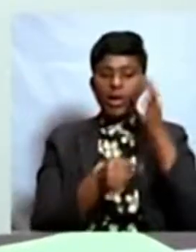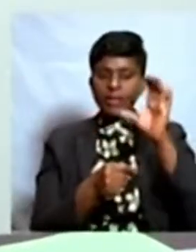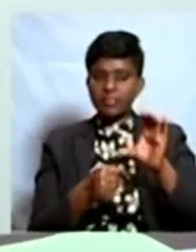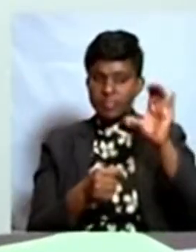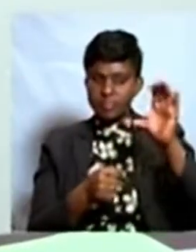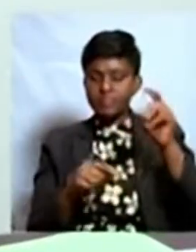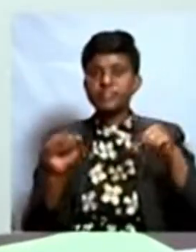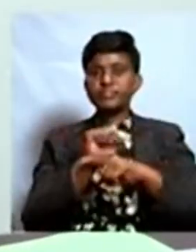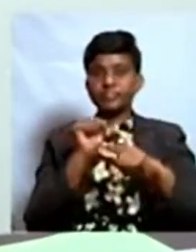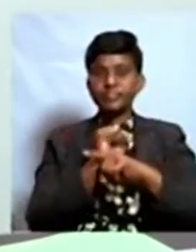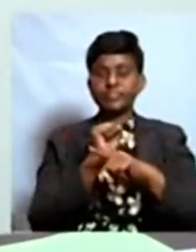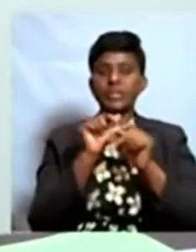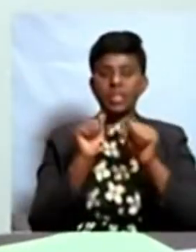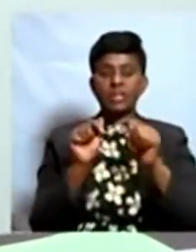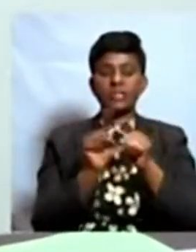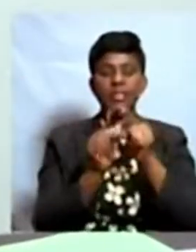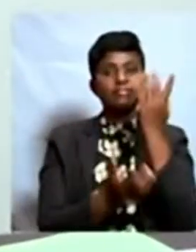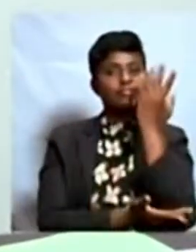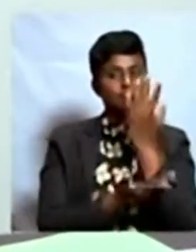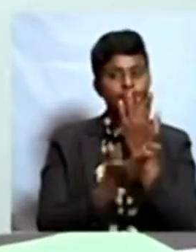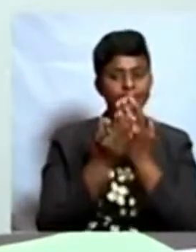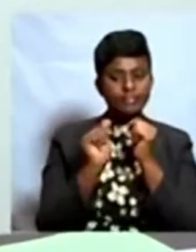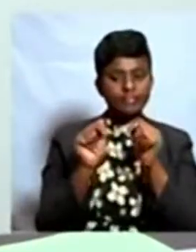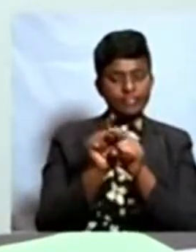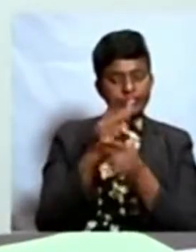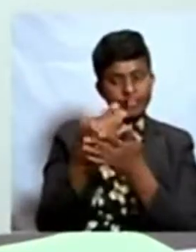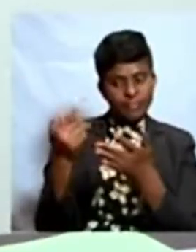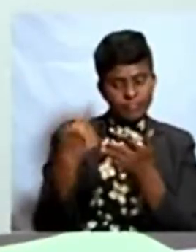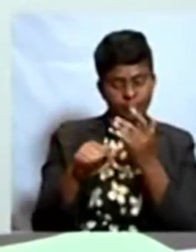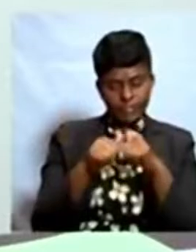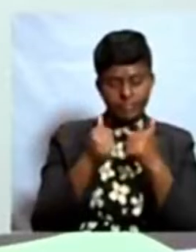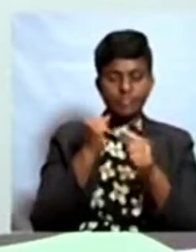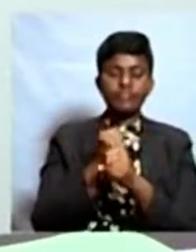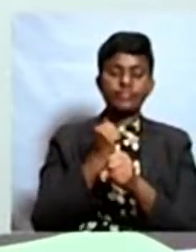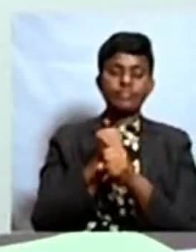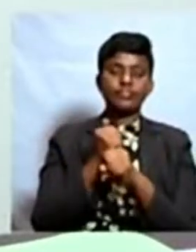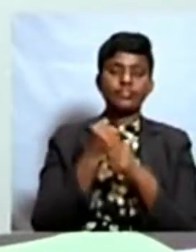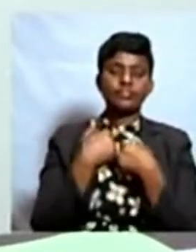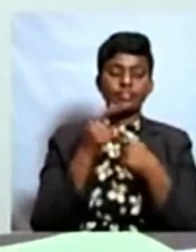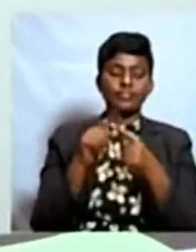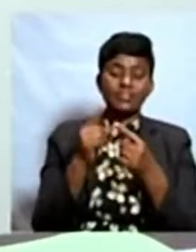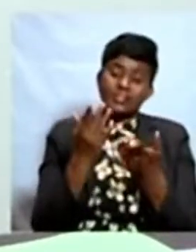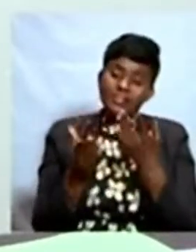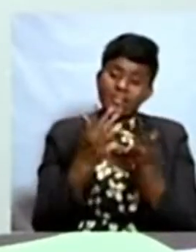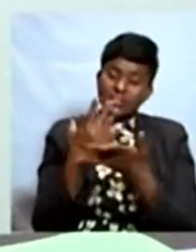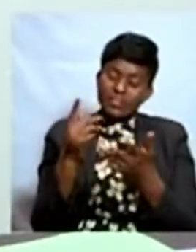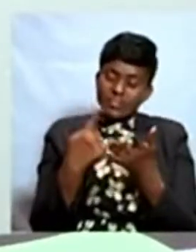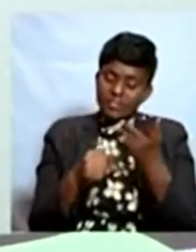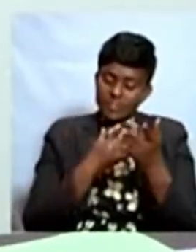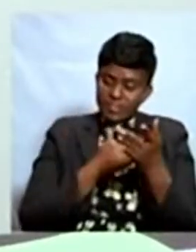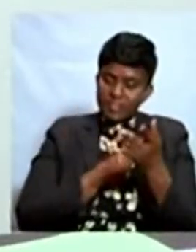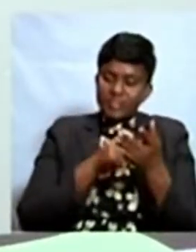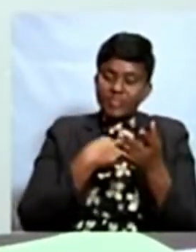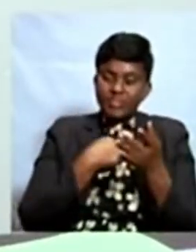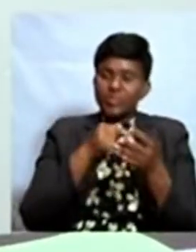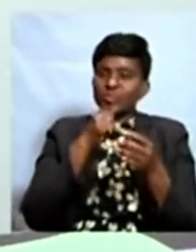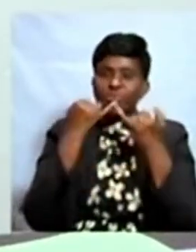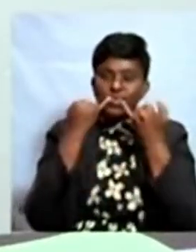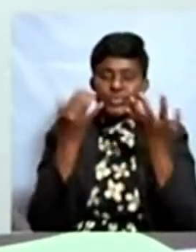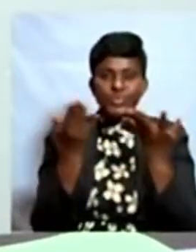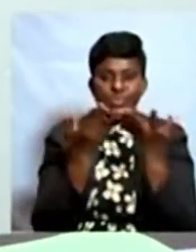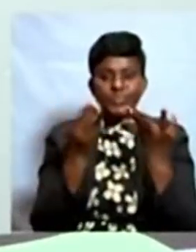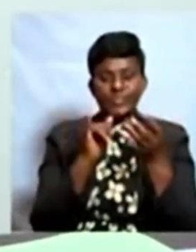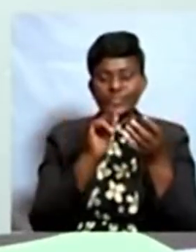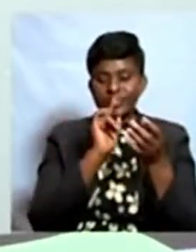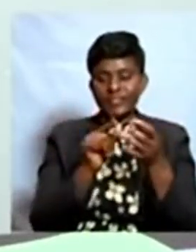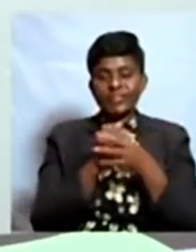training can be enhanced. So that is something that we are doing. But maybe something that I also didn't mention is the